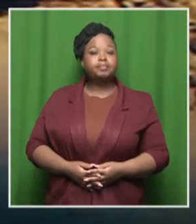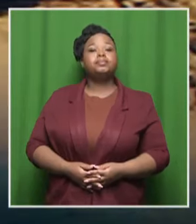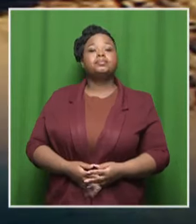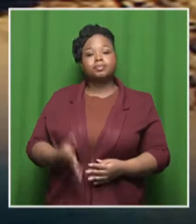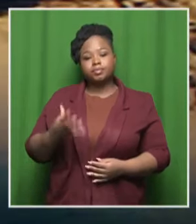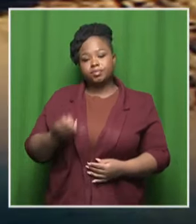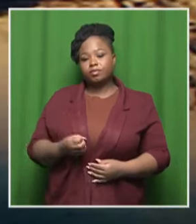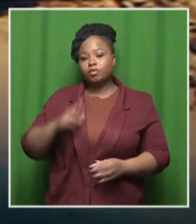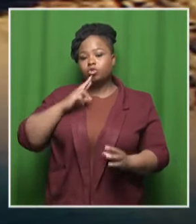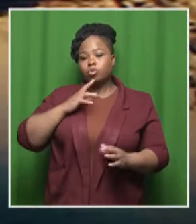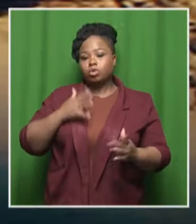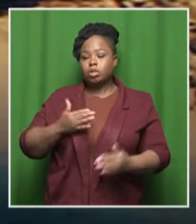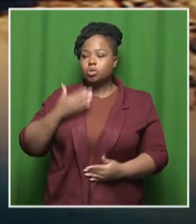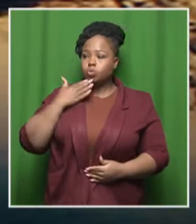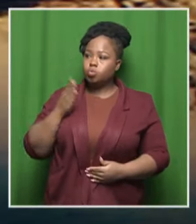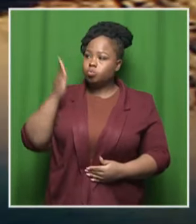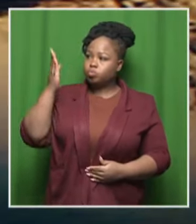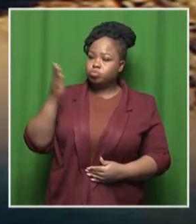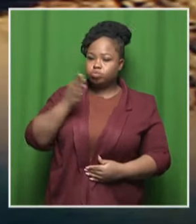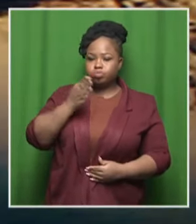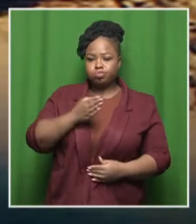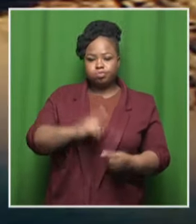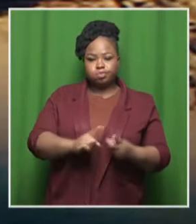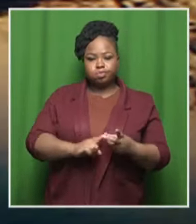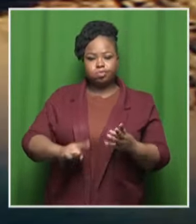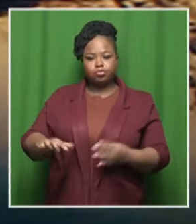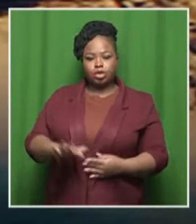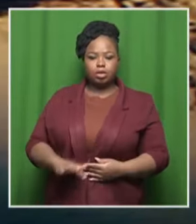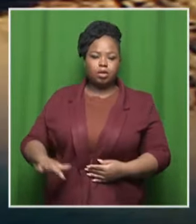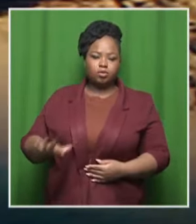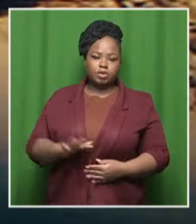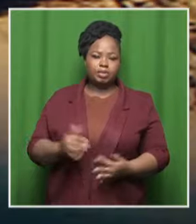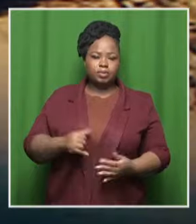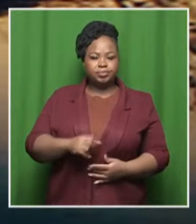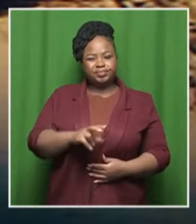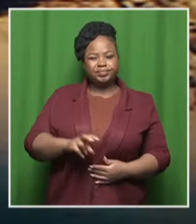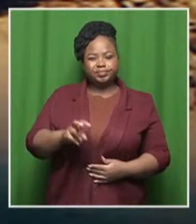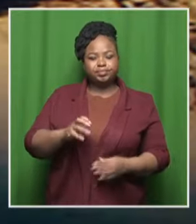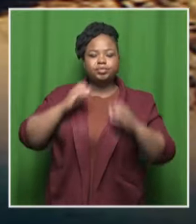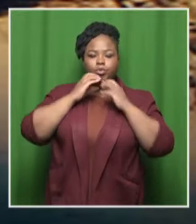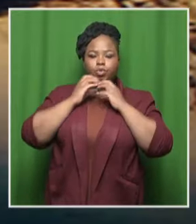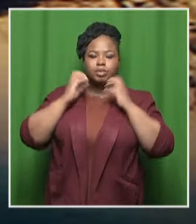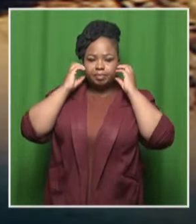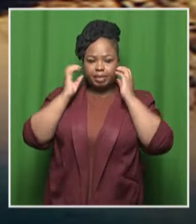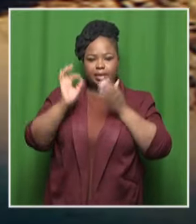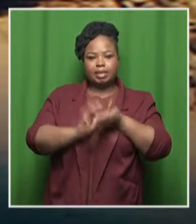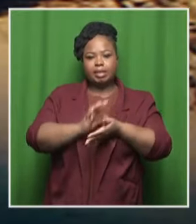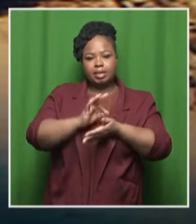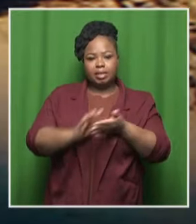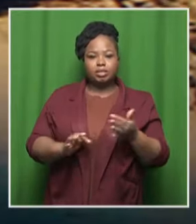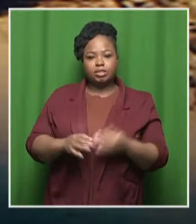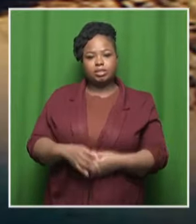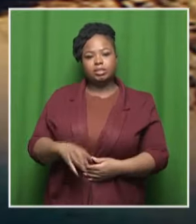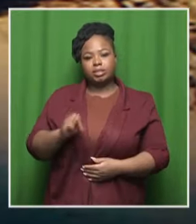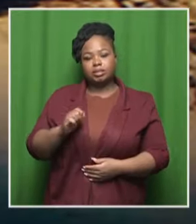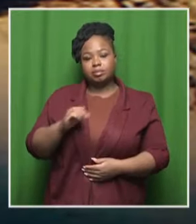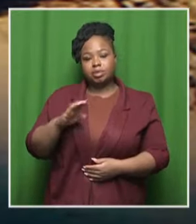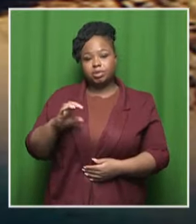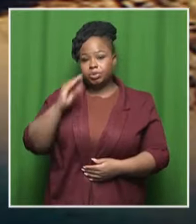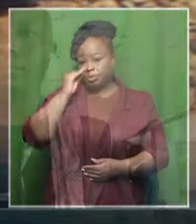We have our reporters stationed at different locations around the country as we cover the Mozambican elections. We have SABC